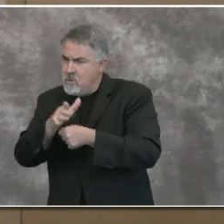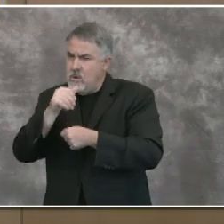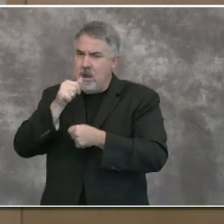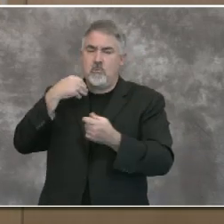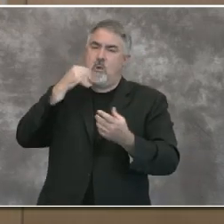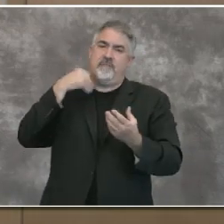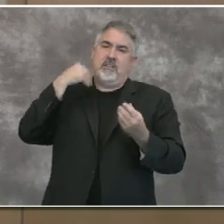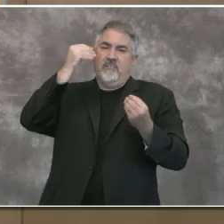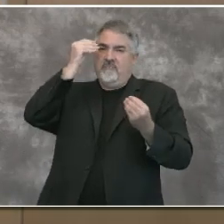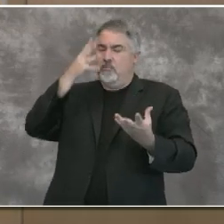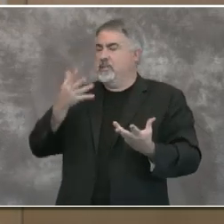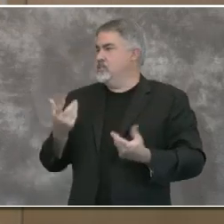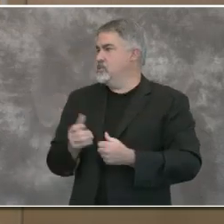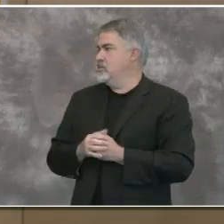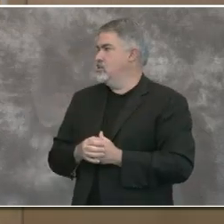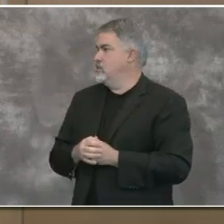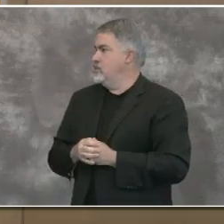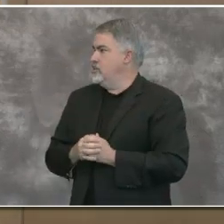Thank you.